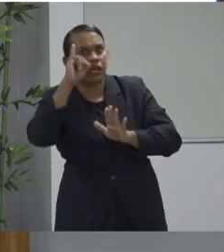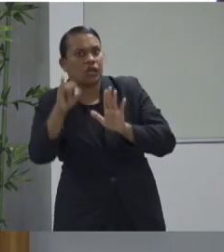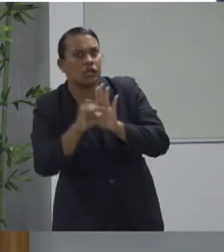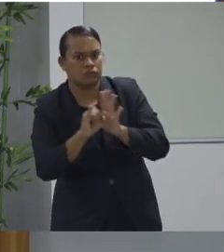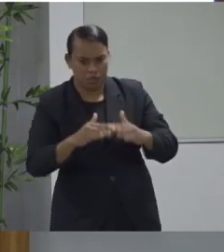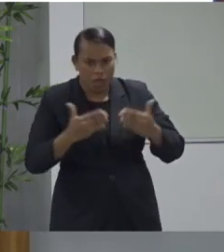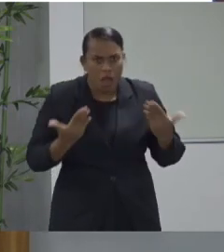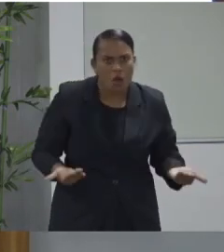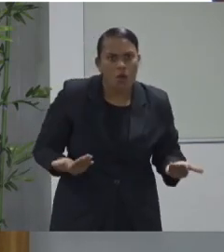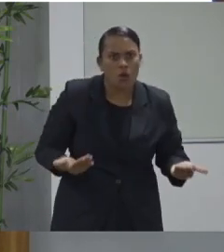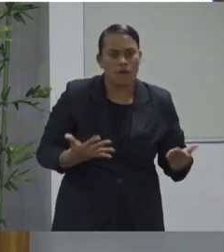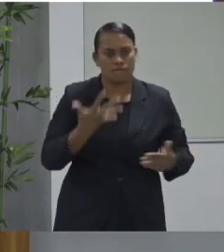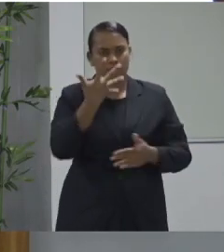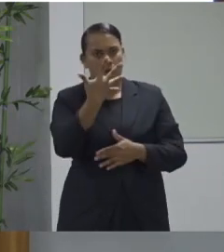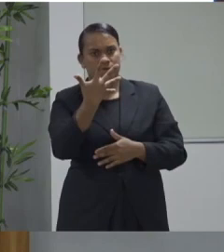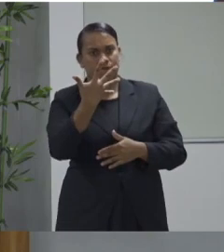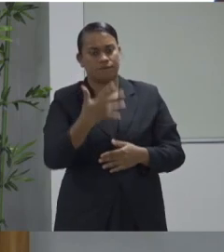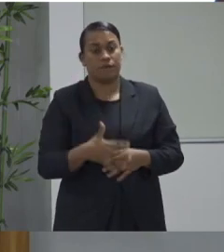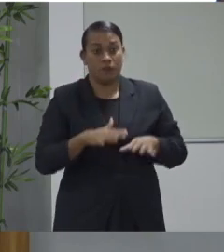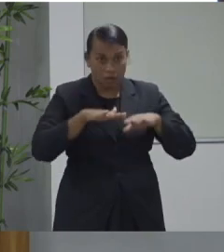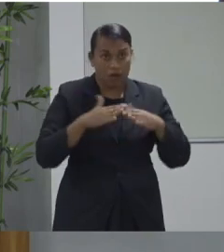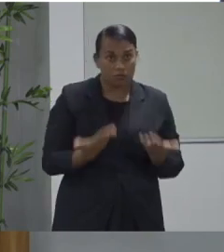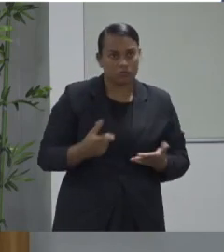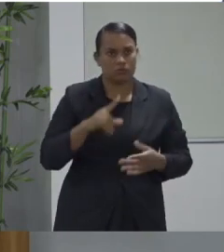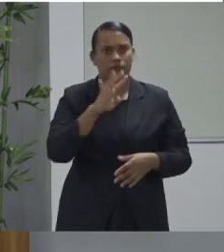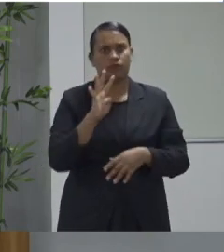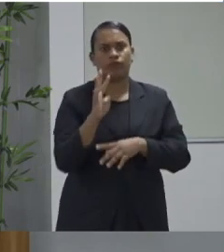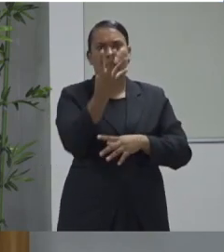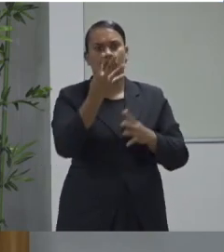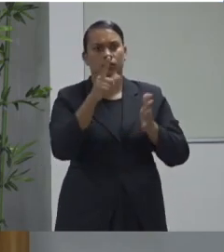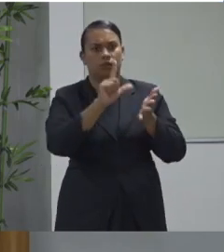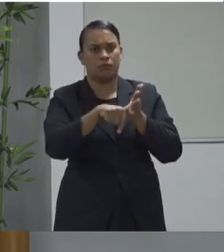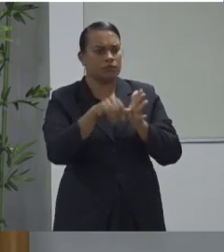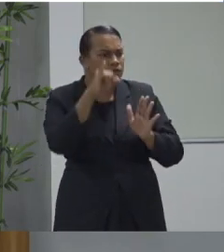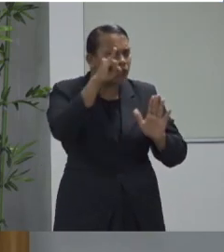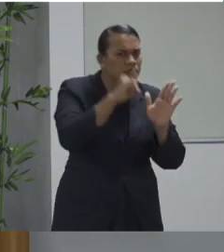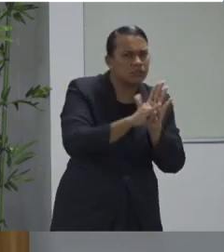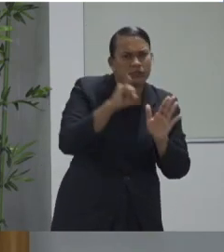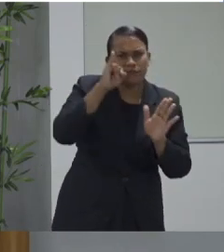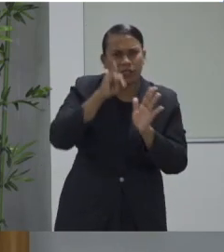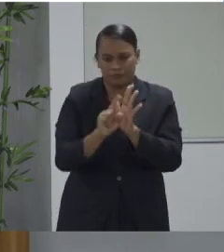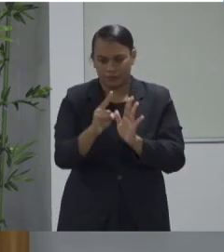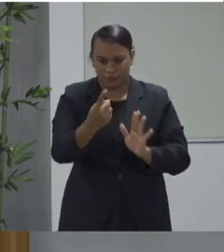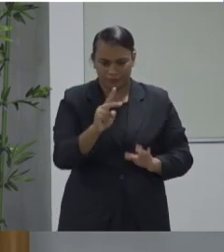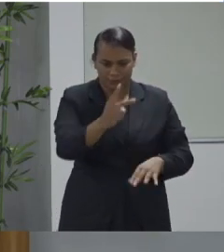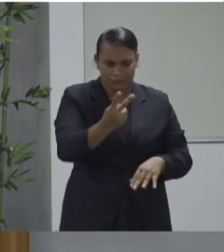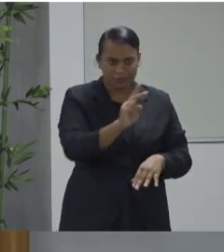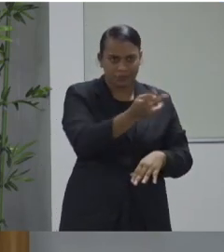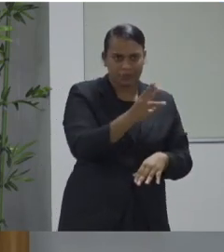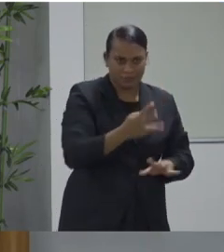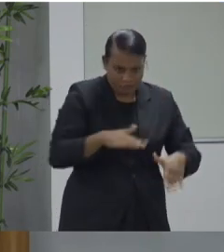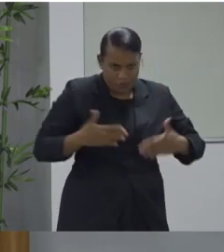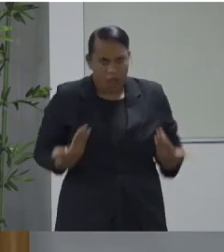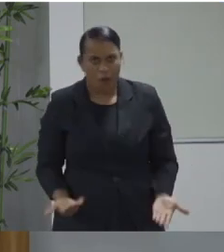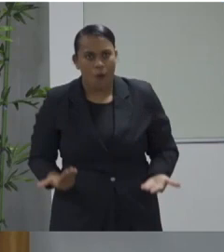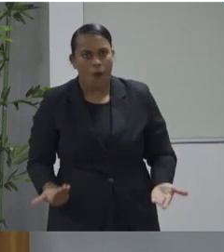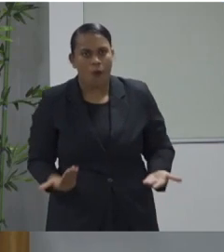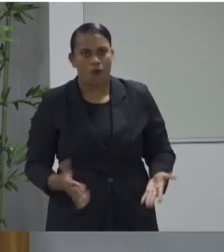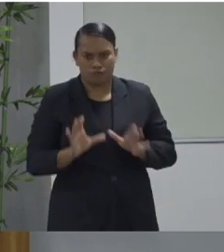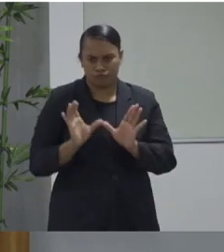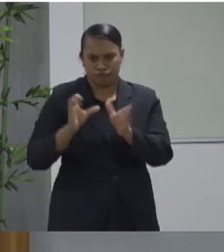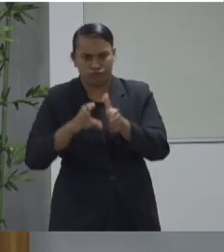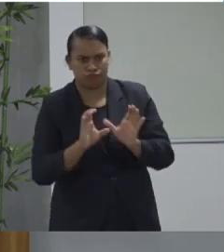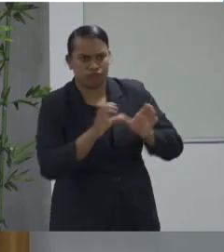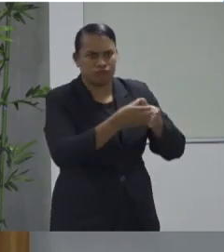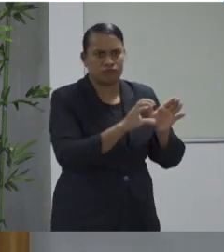is the 4th cluster of patients that we are now following with our contact